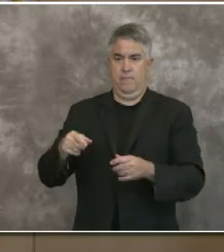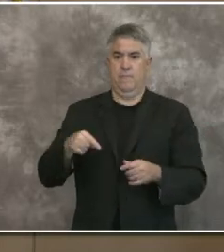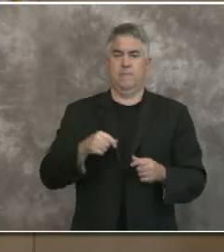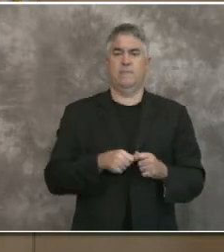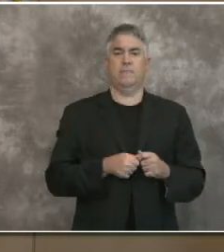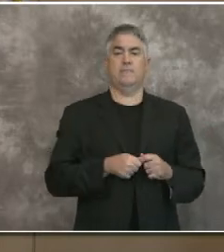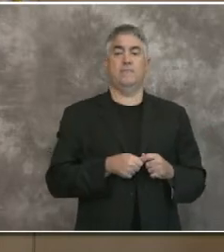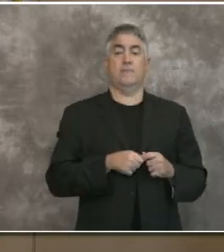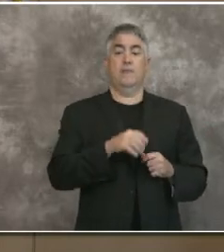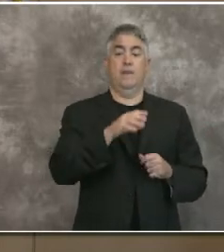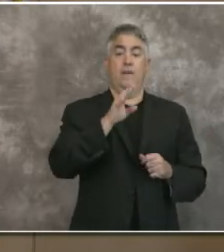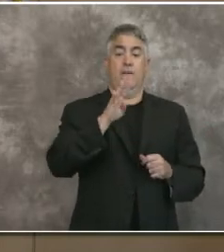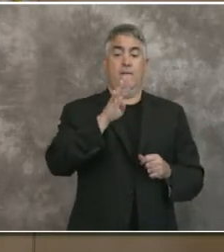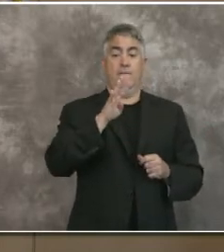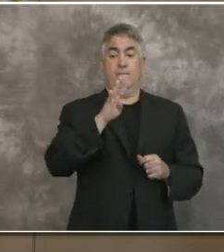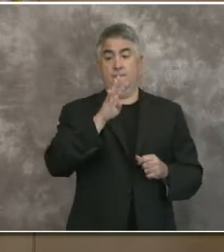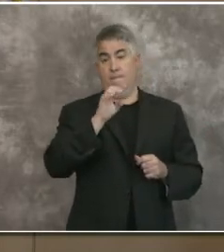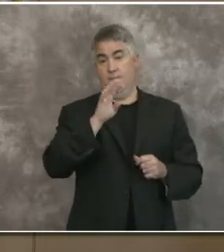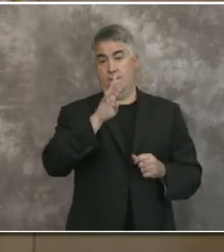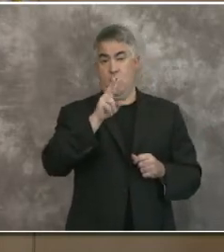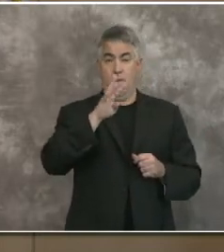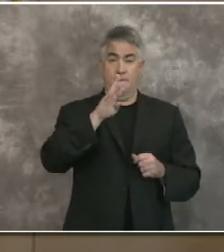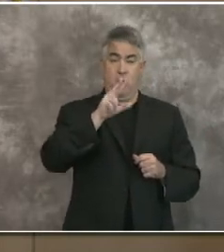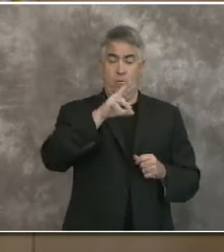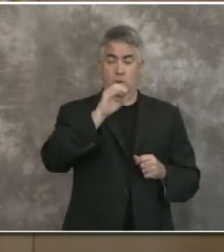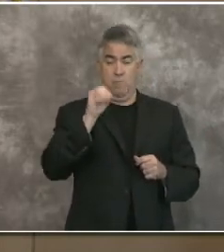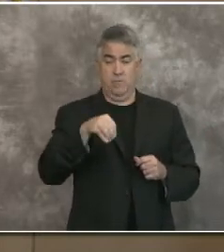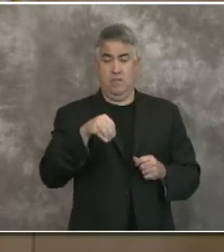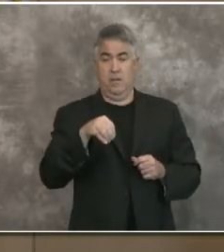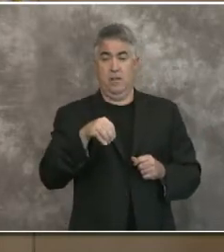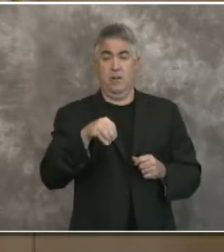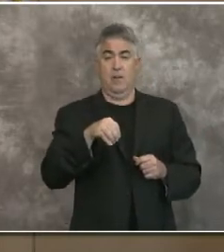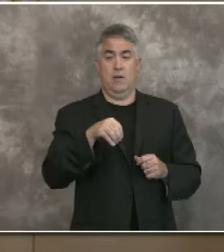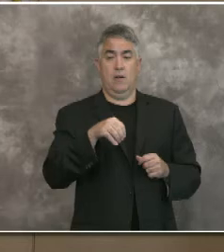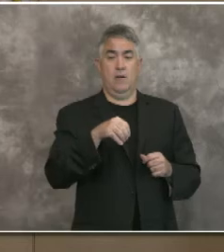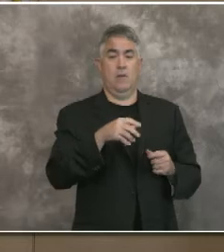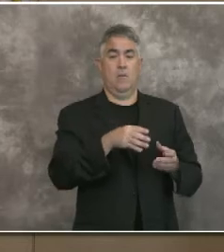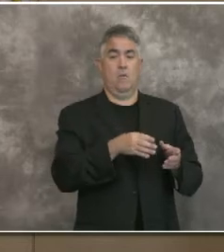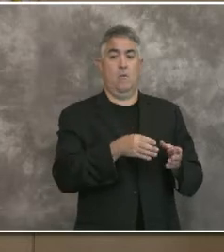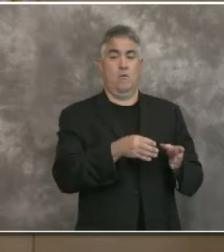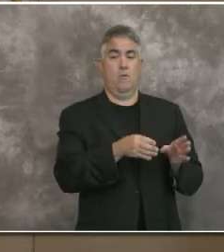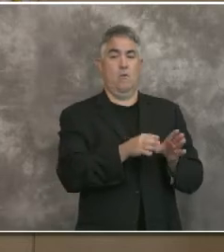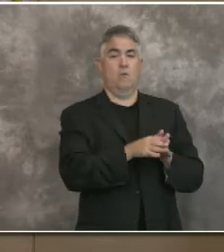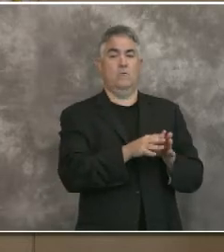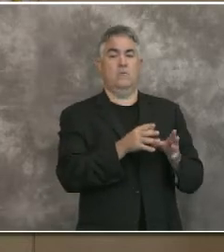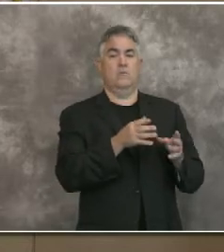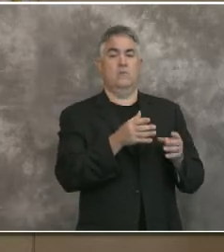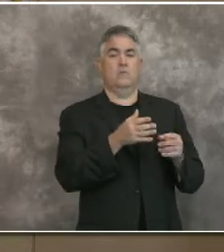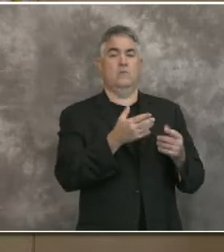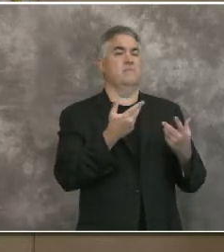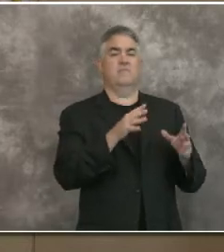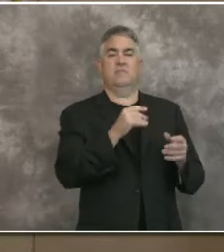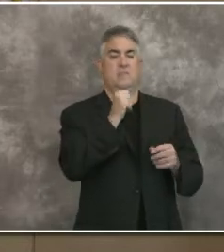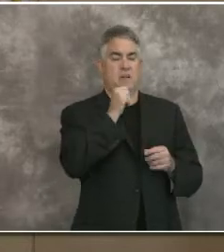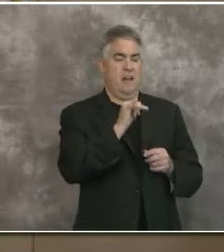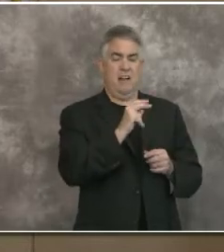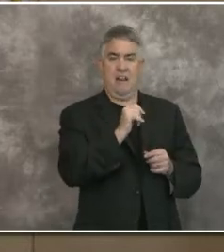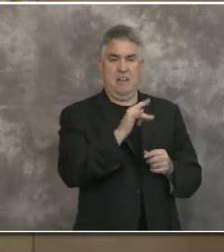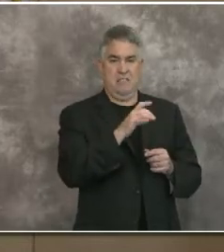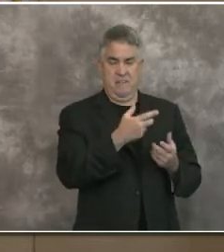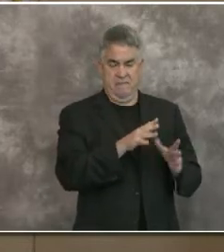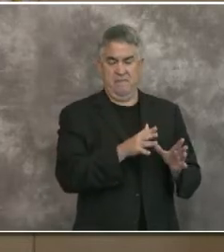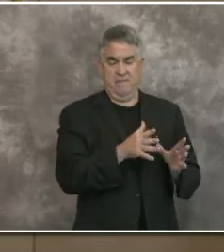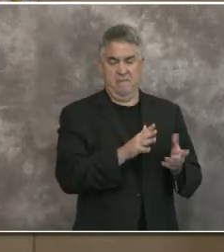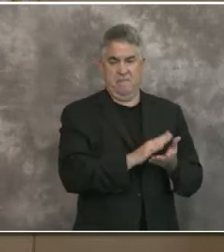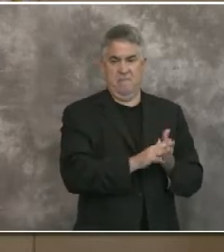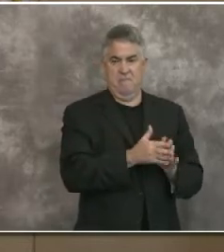or 43% are now closed and determined to be inactive outbreaks. And this means that